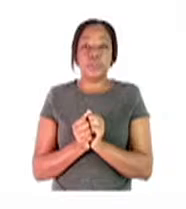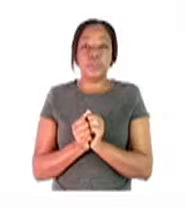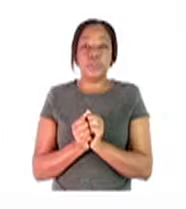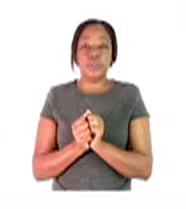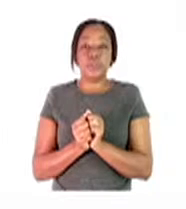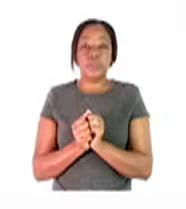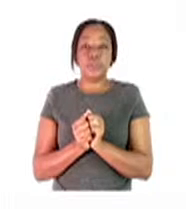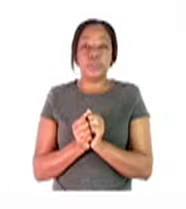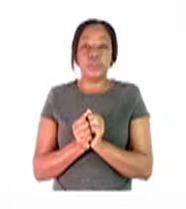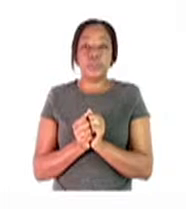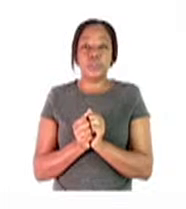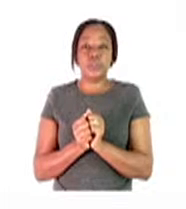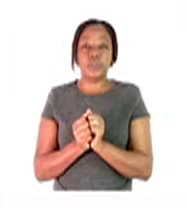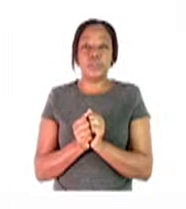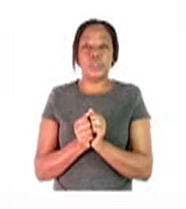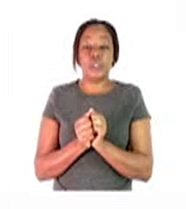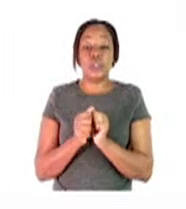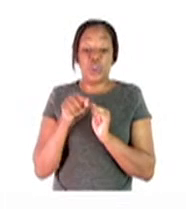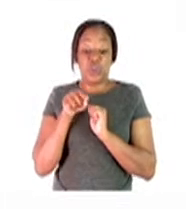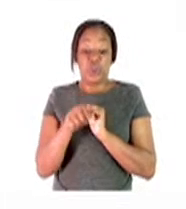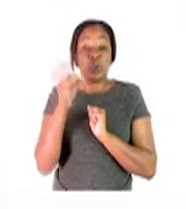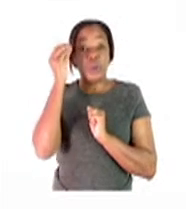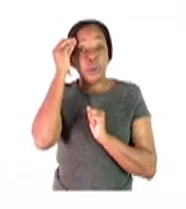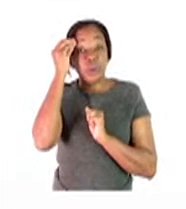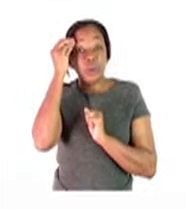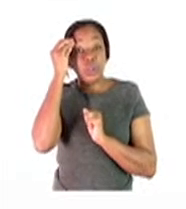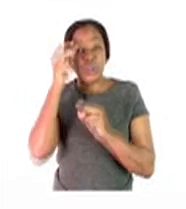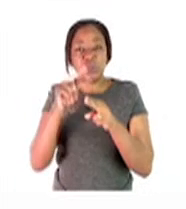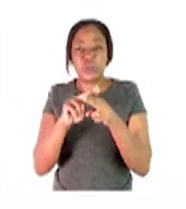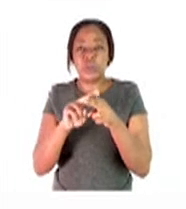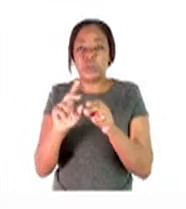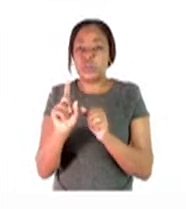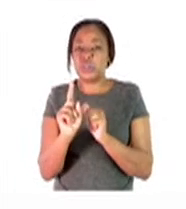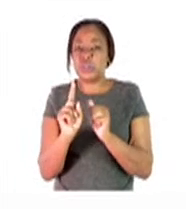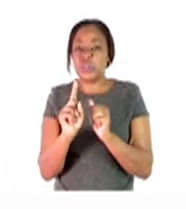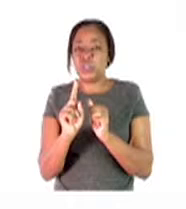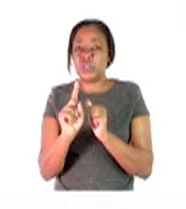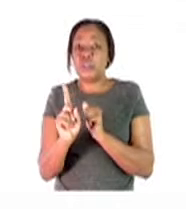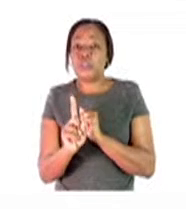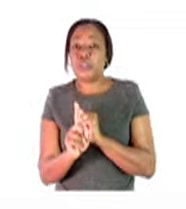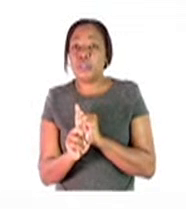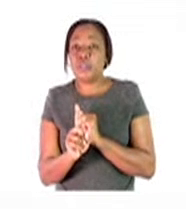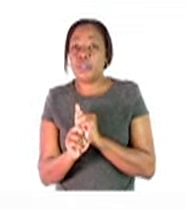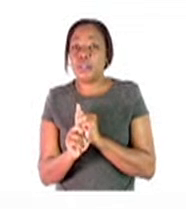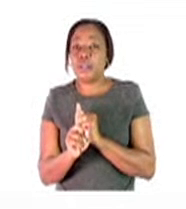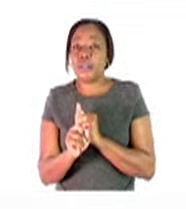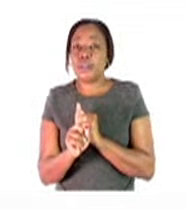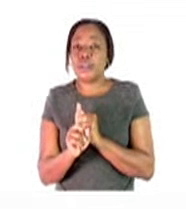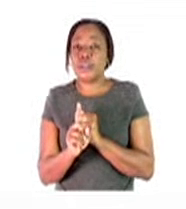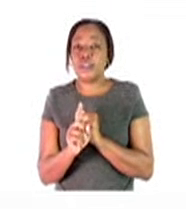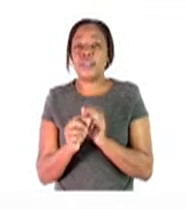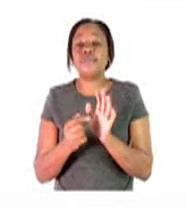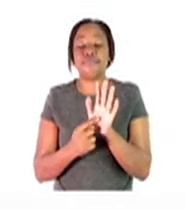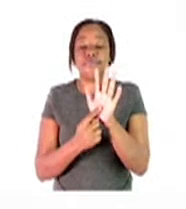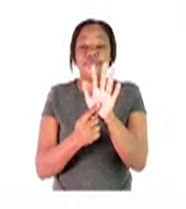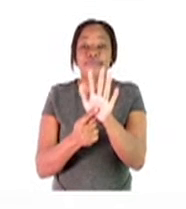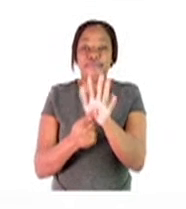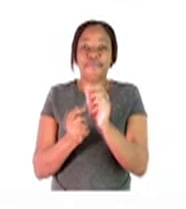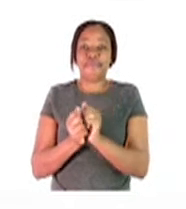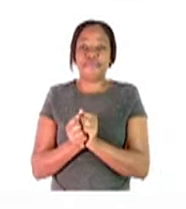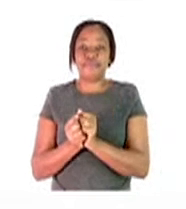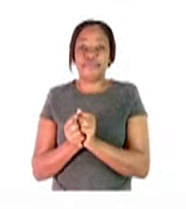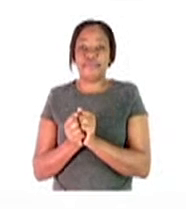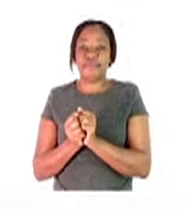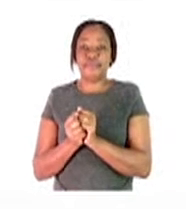you don't know what they are used for, or you may know what they are used for. But for those ones who would like to come with me and check with